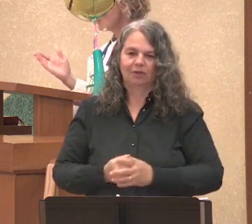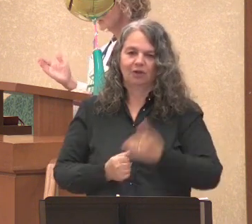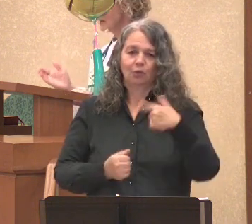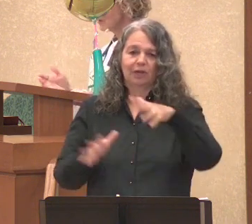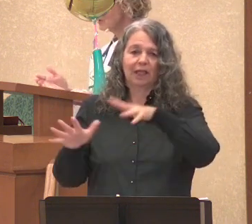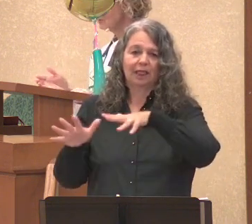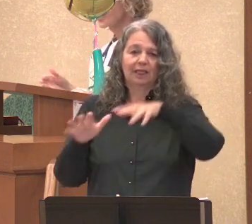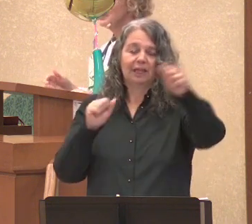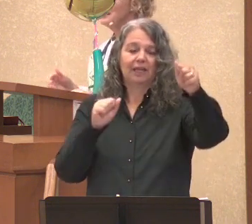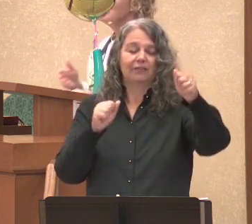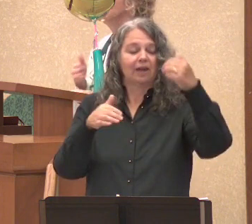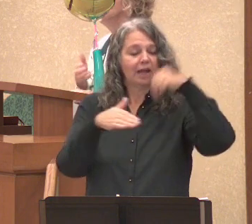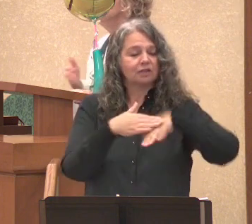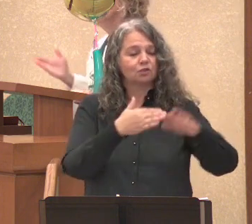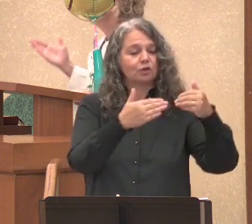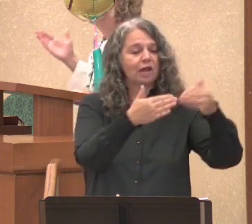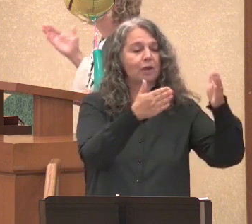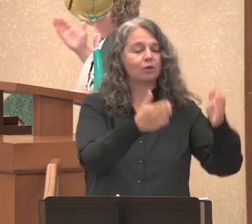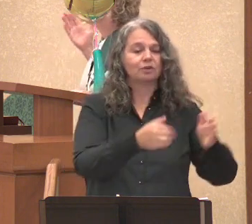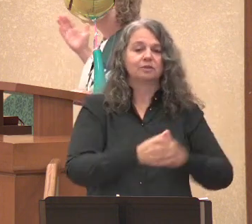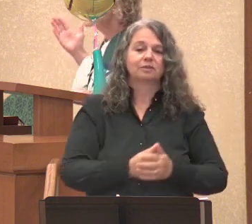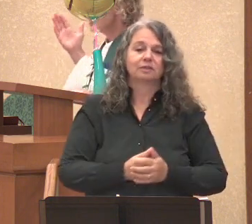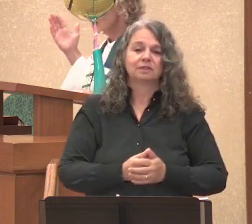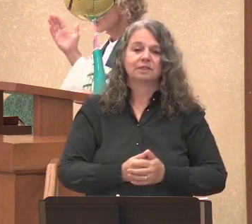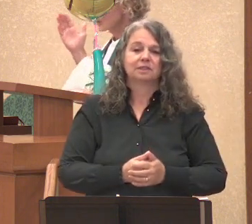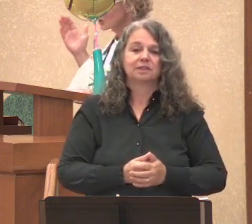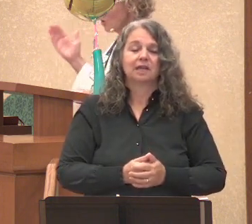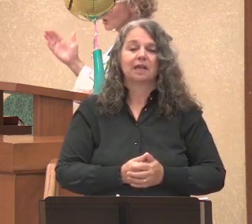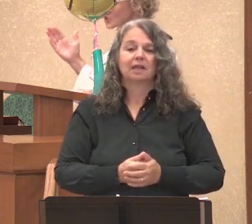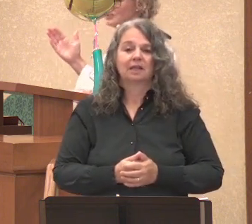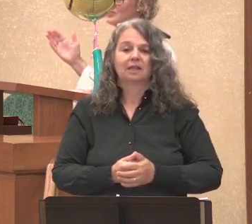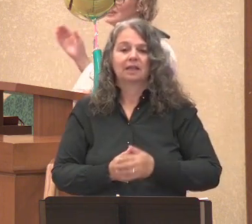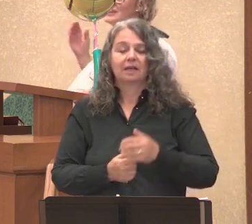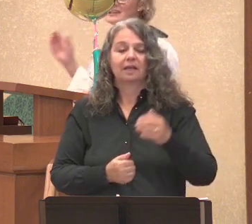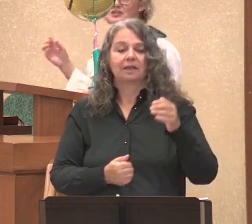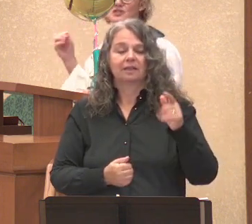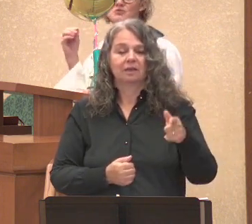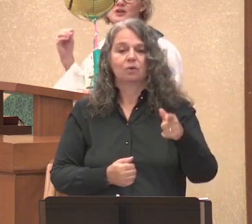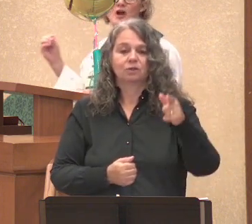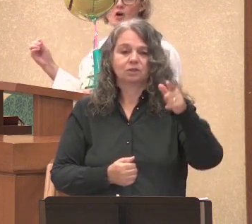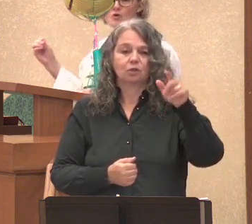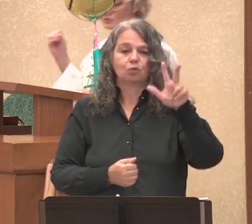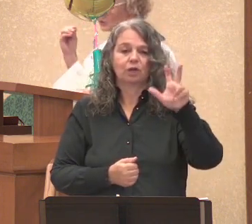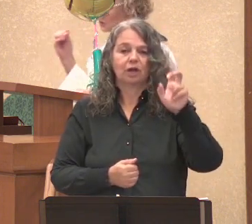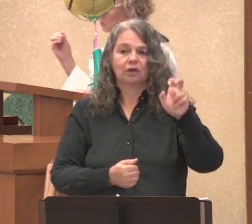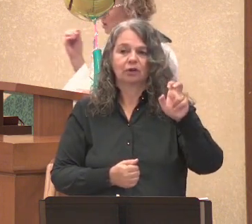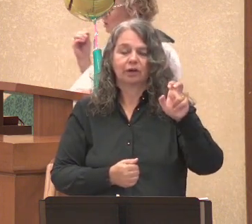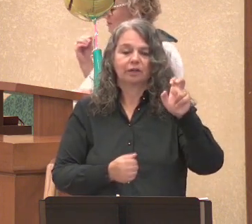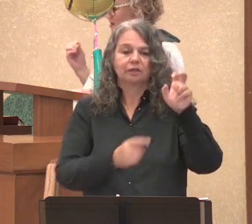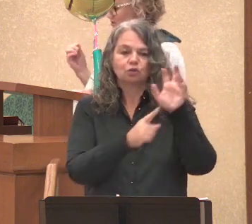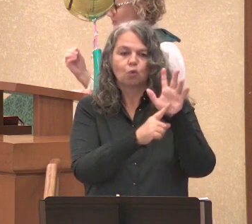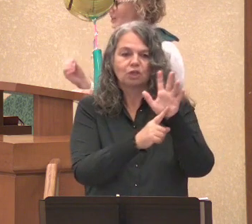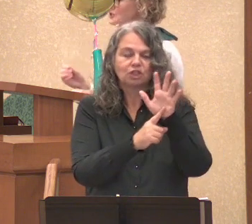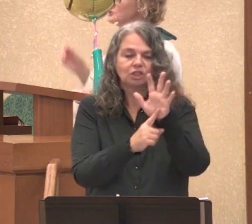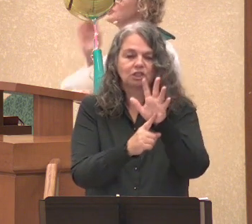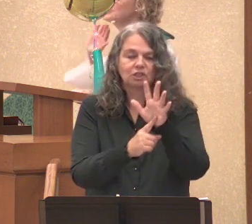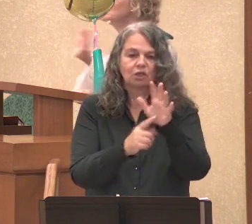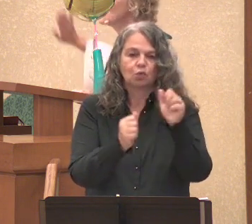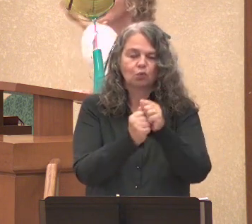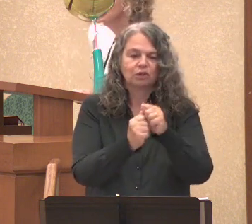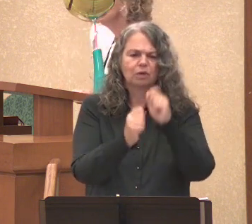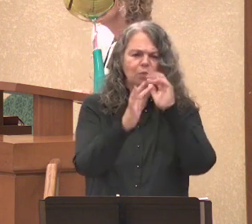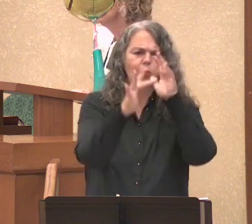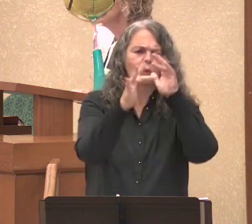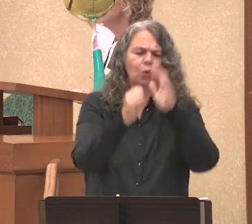enter our neighborhoods like the blaze of 300 torches, each doing our own small part, so